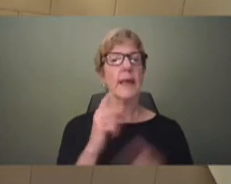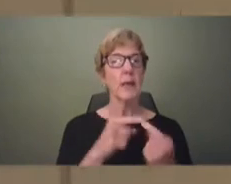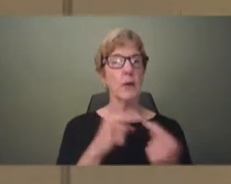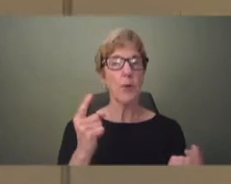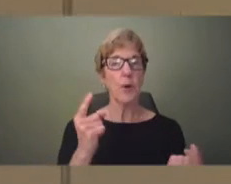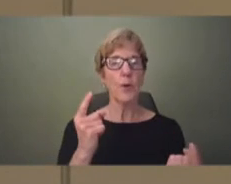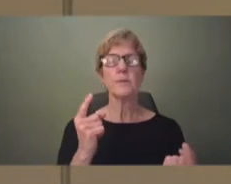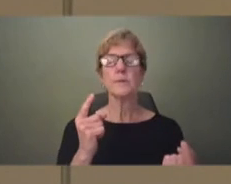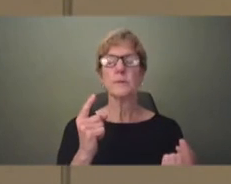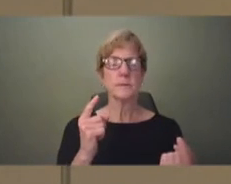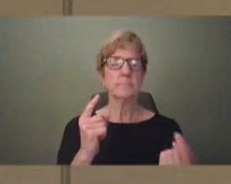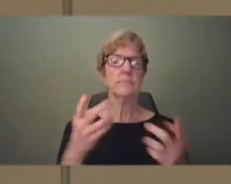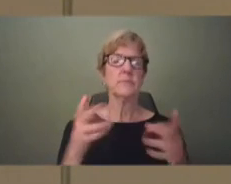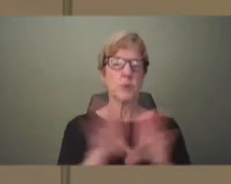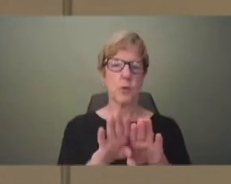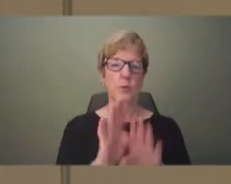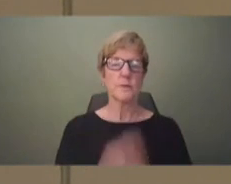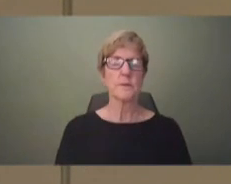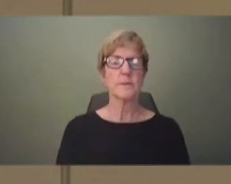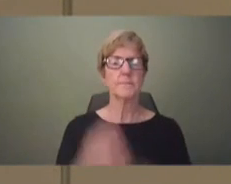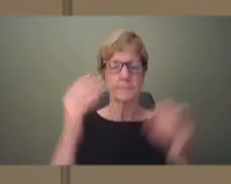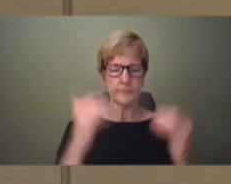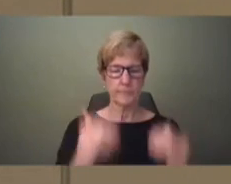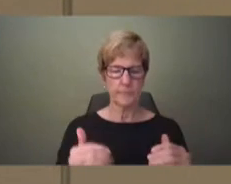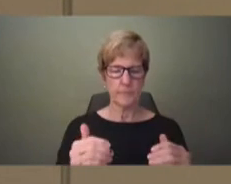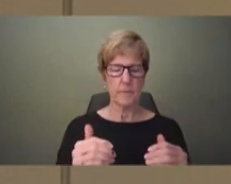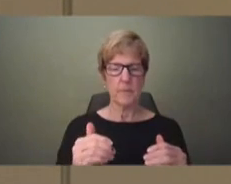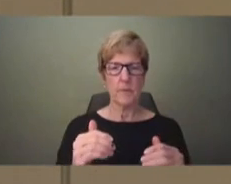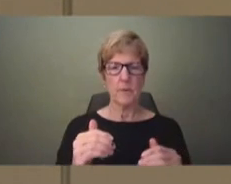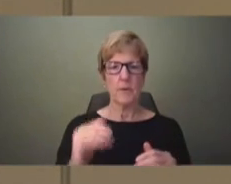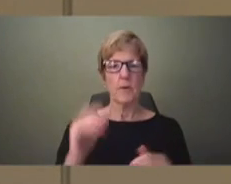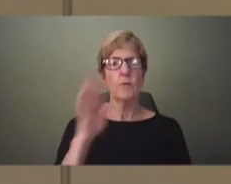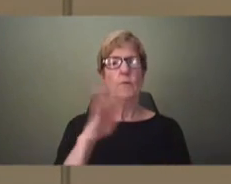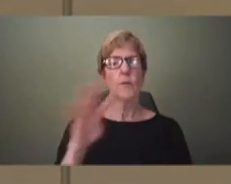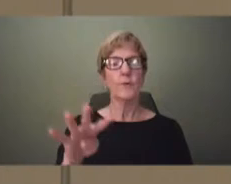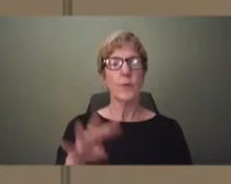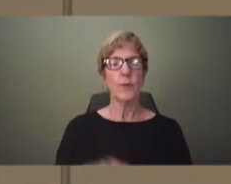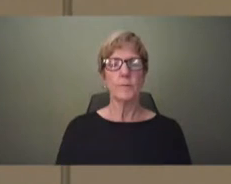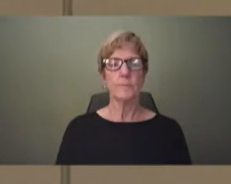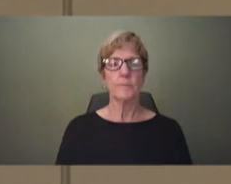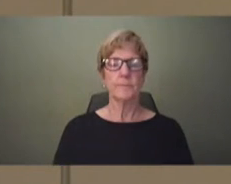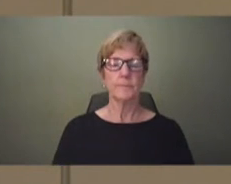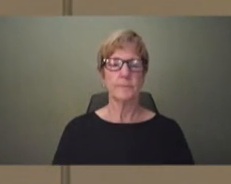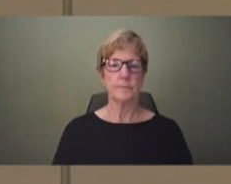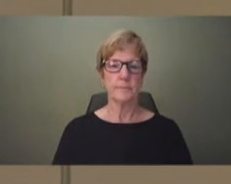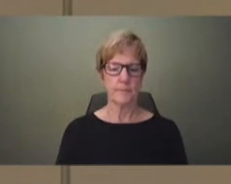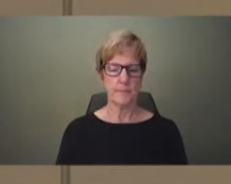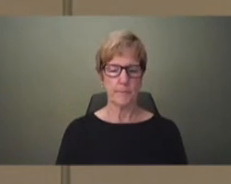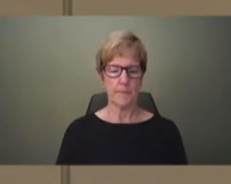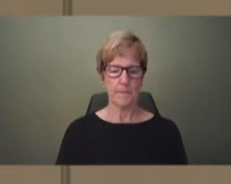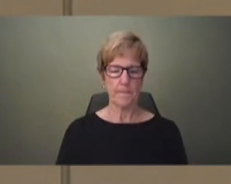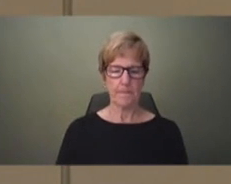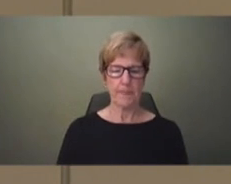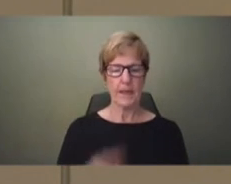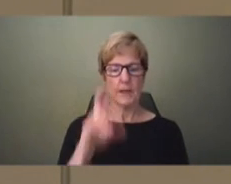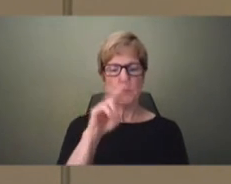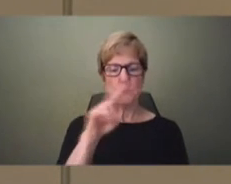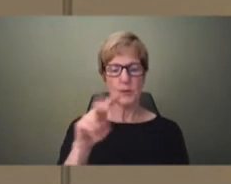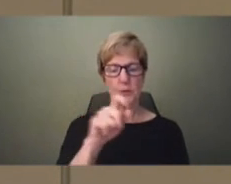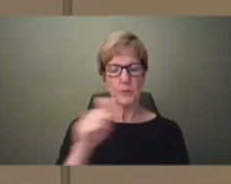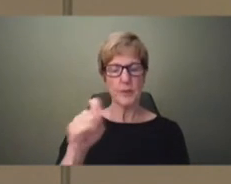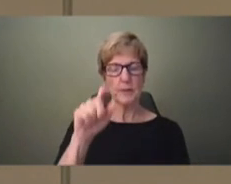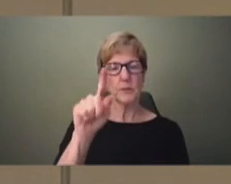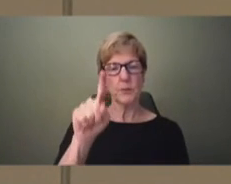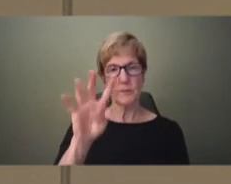item is closed we'll move on to item number uh 44 rezoning petition 2022 d uh